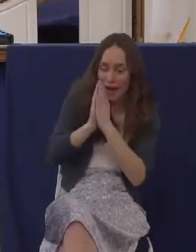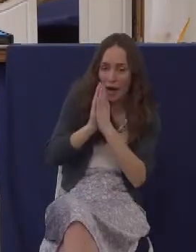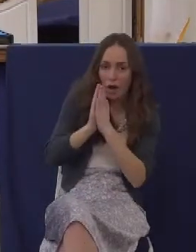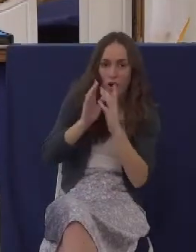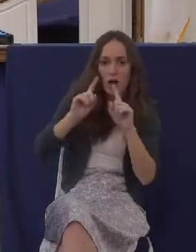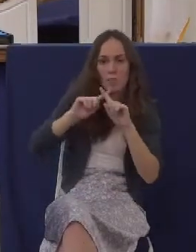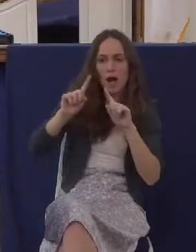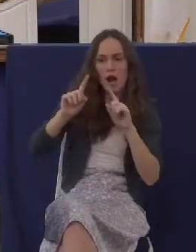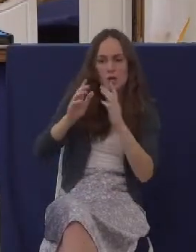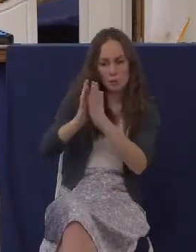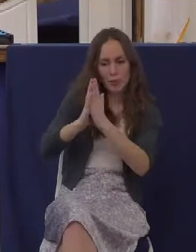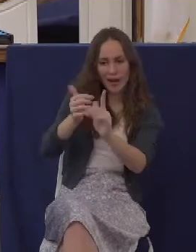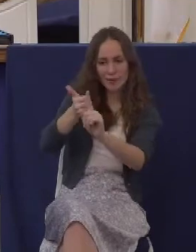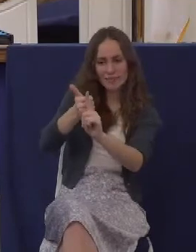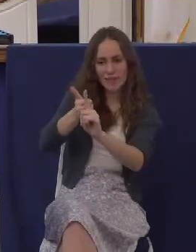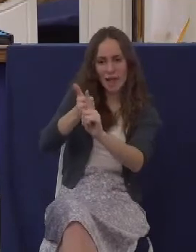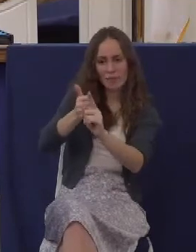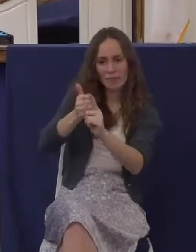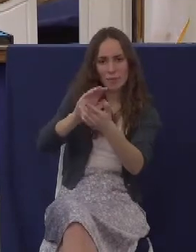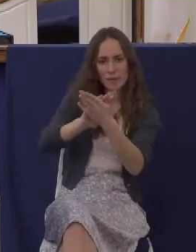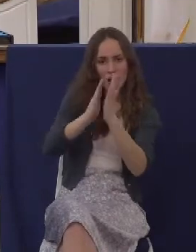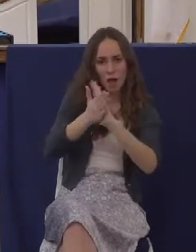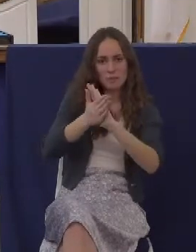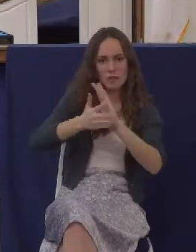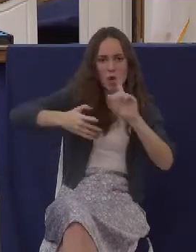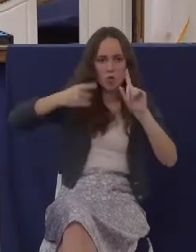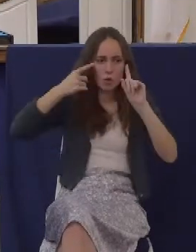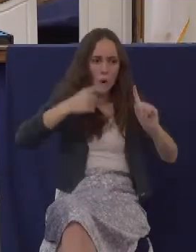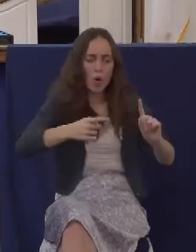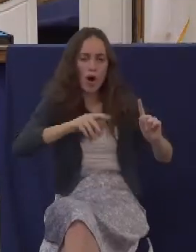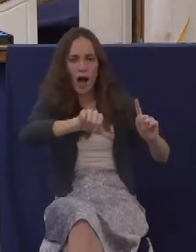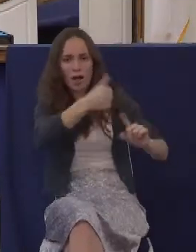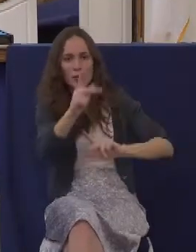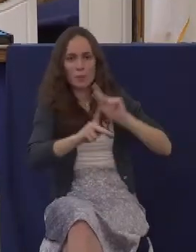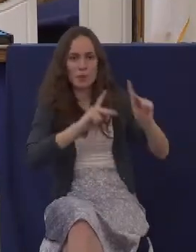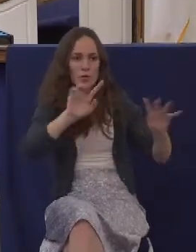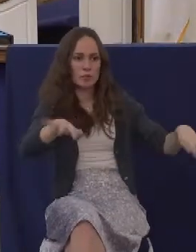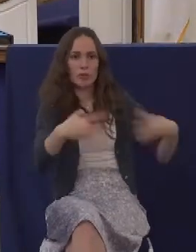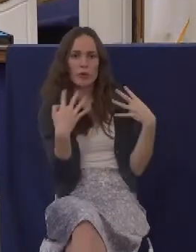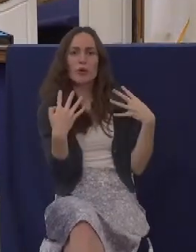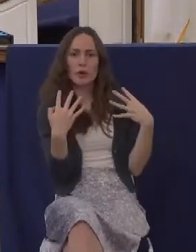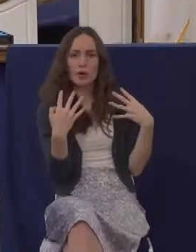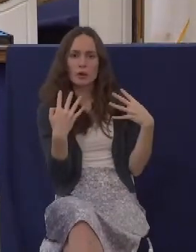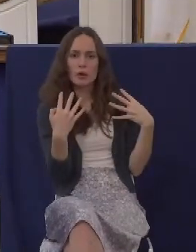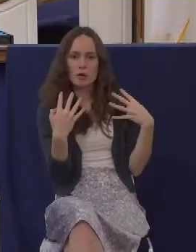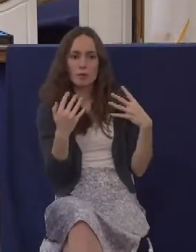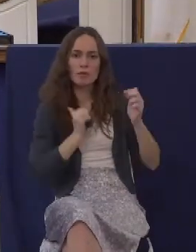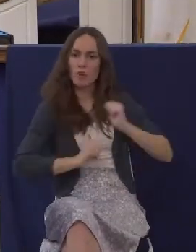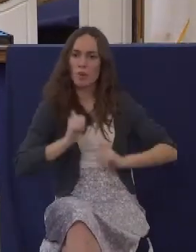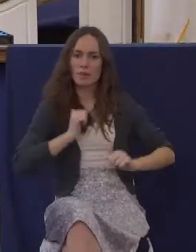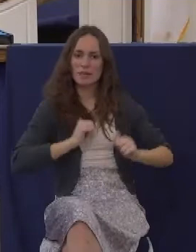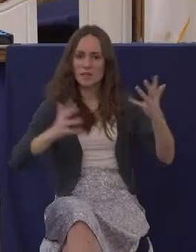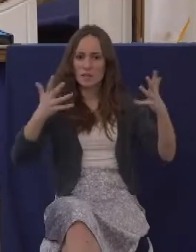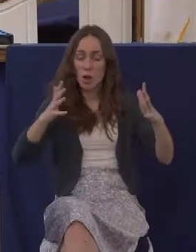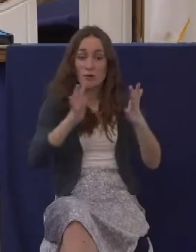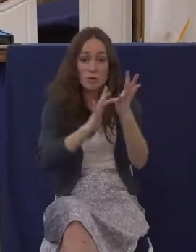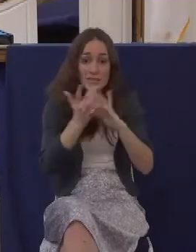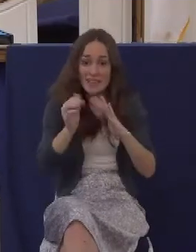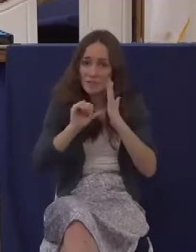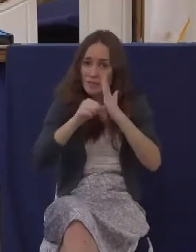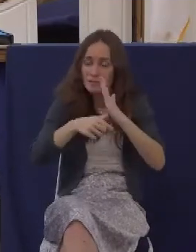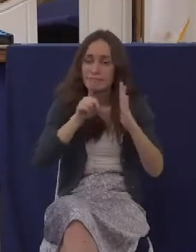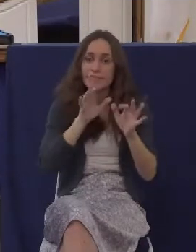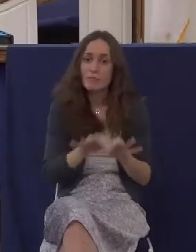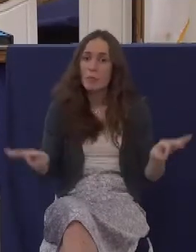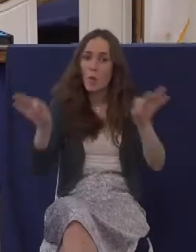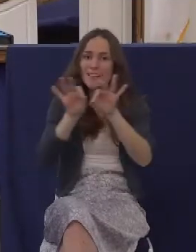men in public. It was a performance. And what Jesus emphasizes here is the theme of secrecy.